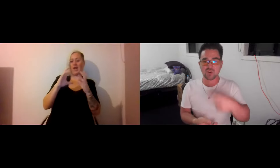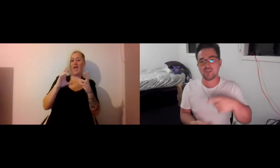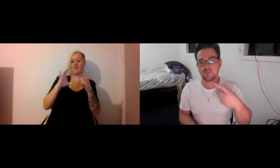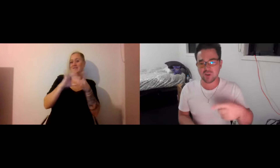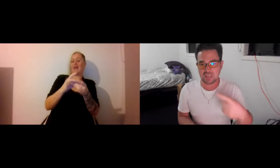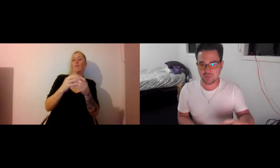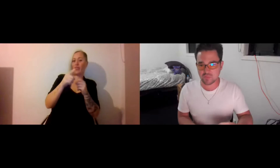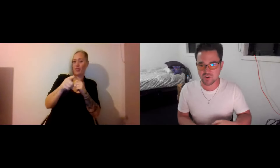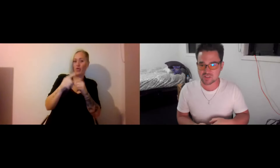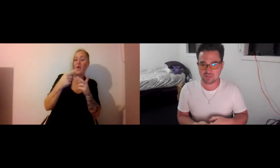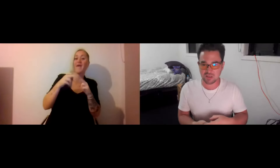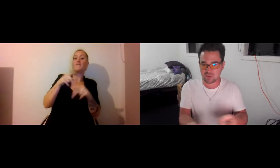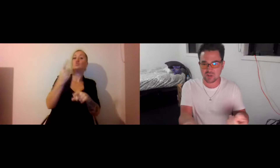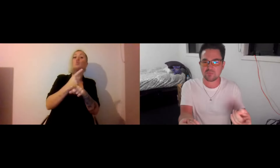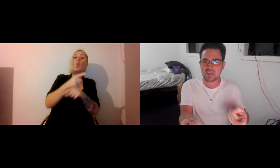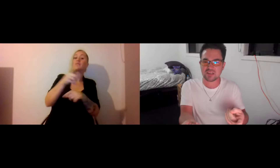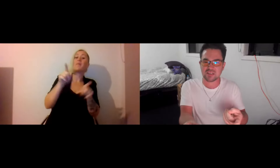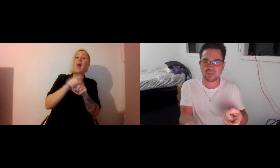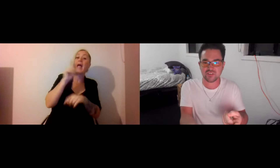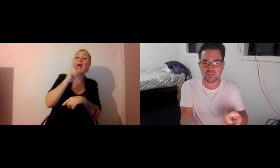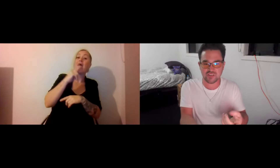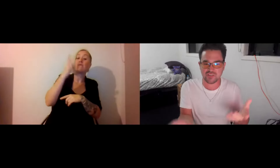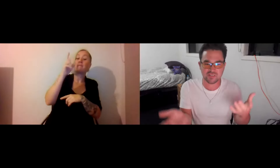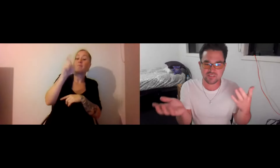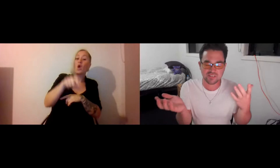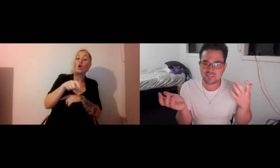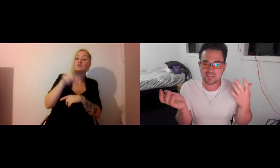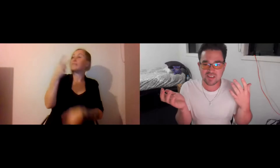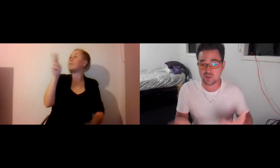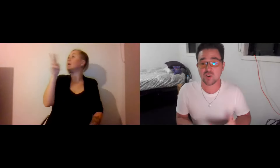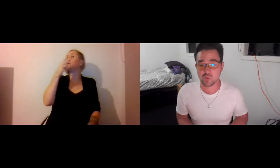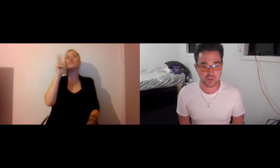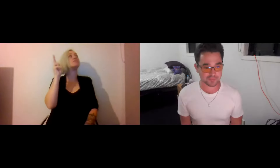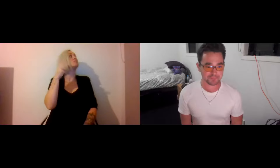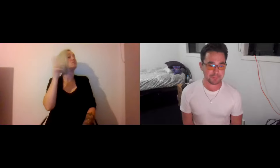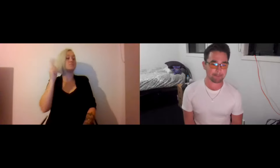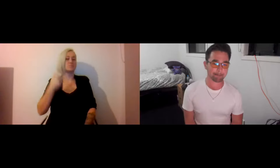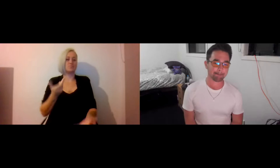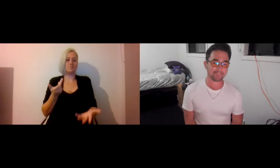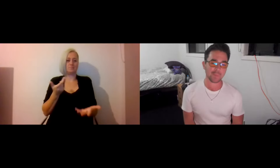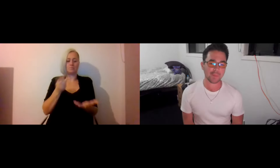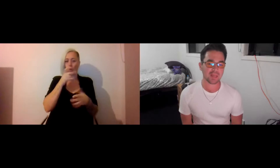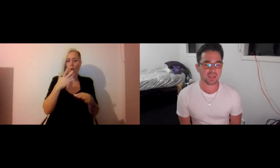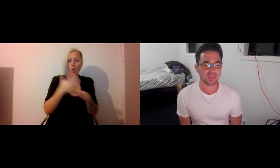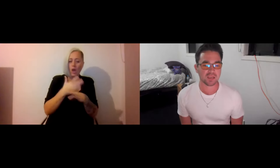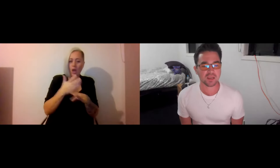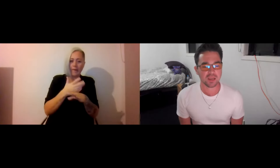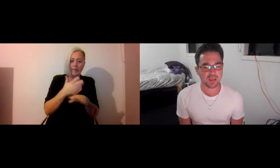you talk to them like a hearing person and they're not even paying attention to you, it's not going to work.